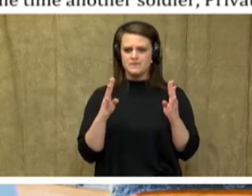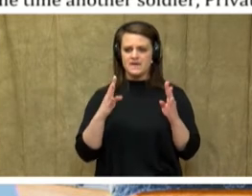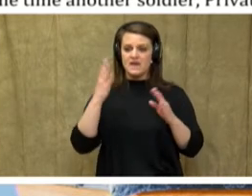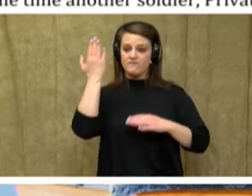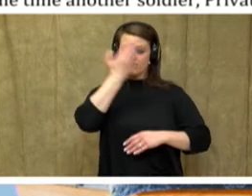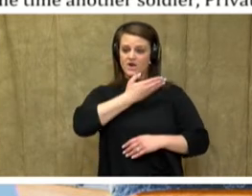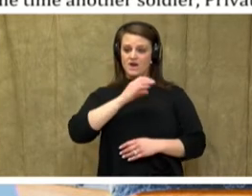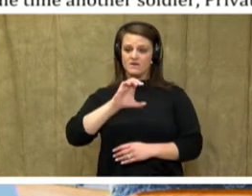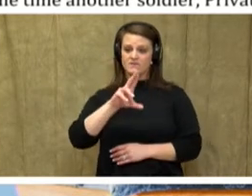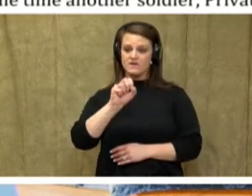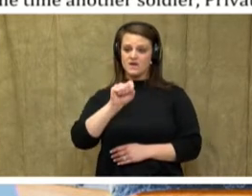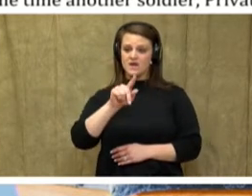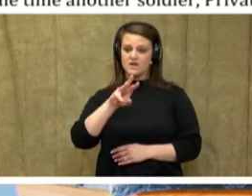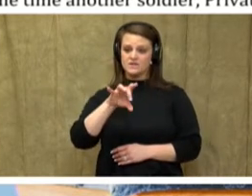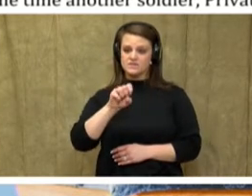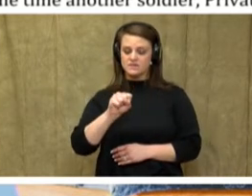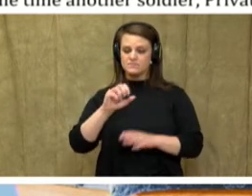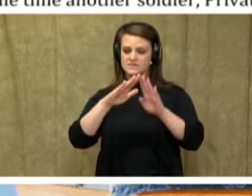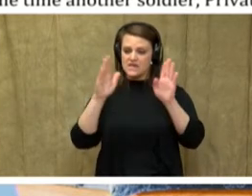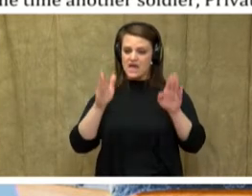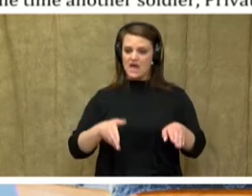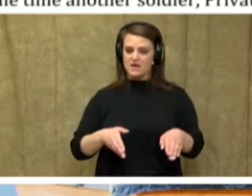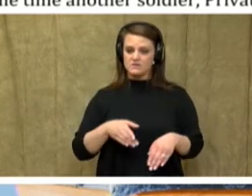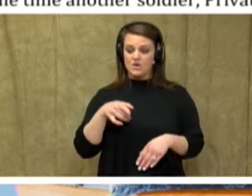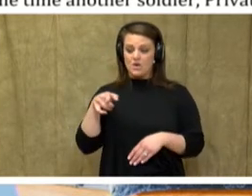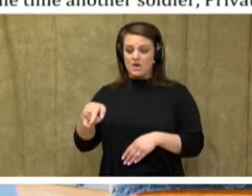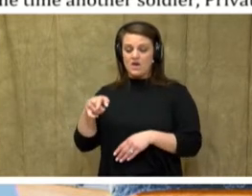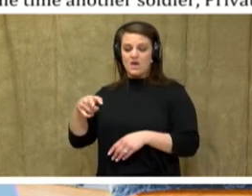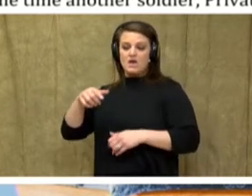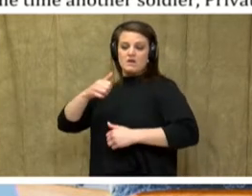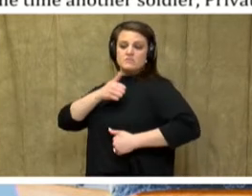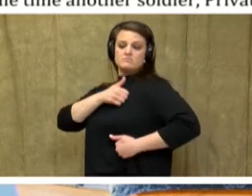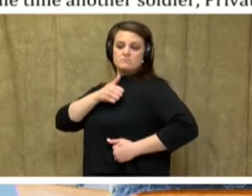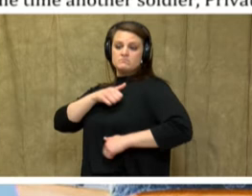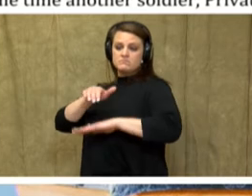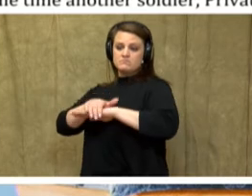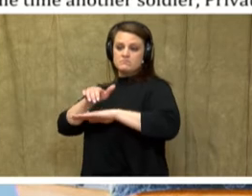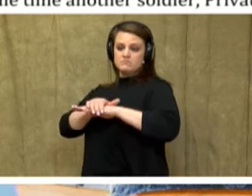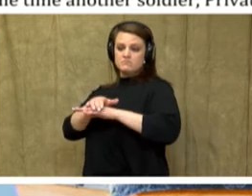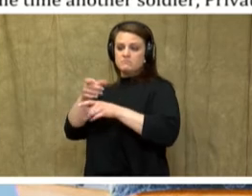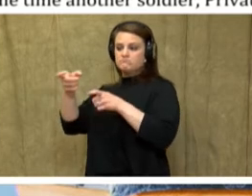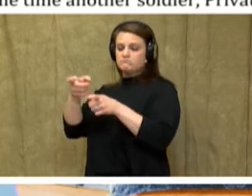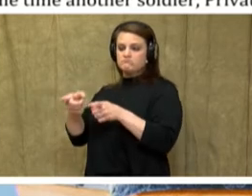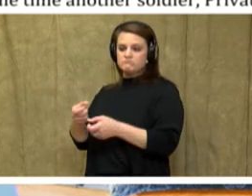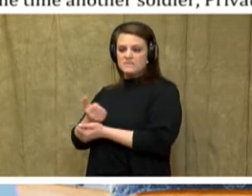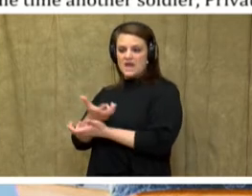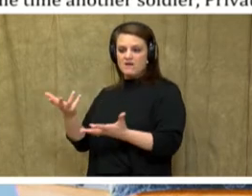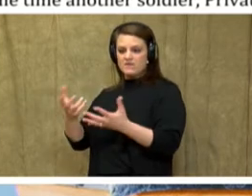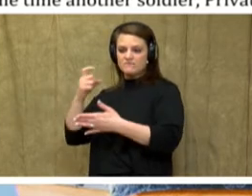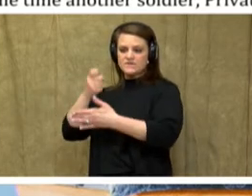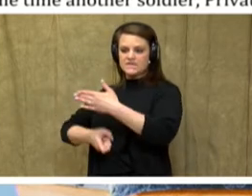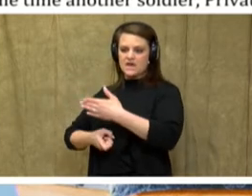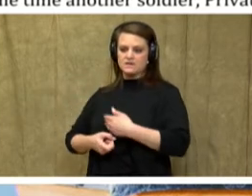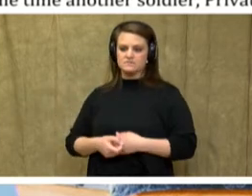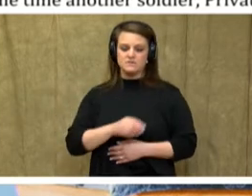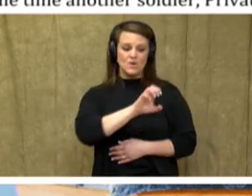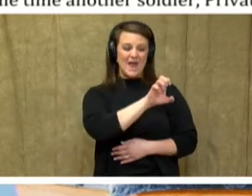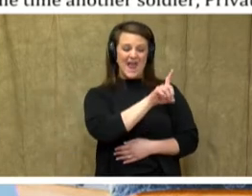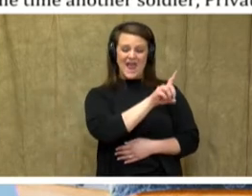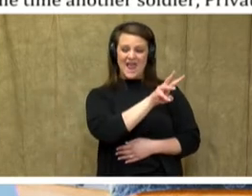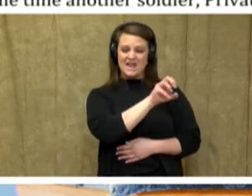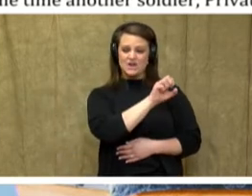house. This was the location where the British handled all the high taxes on the citizens. Edward Garrick, a concerned